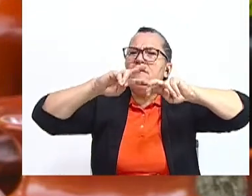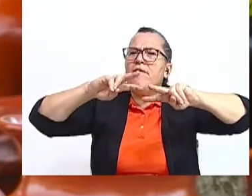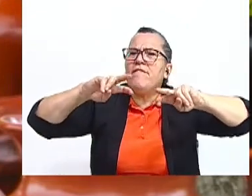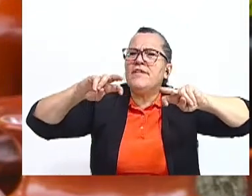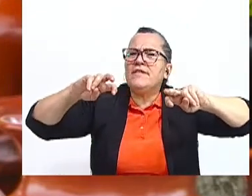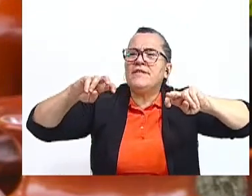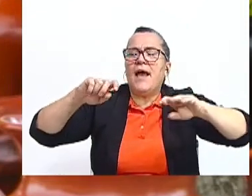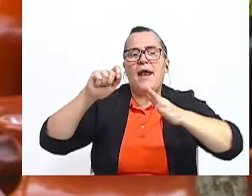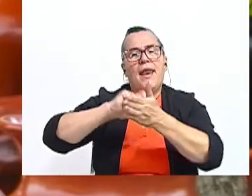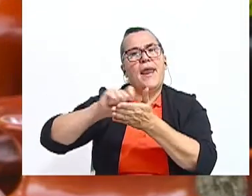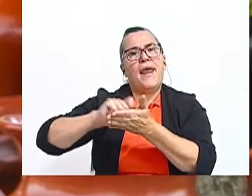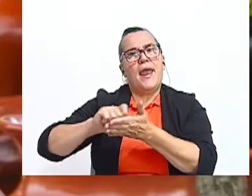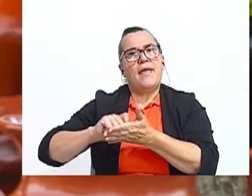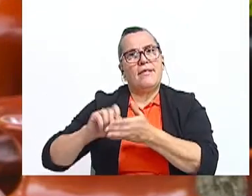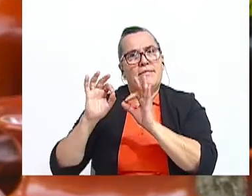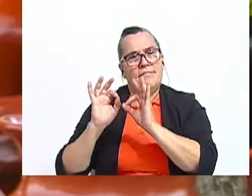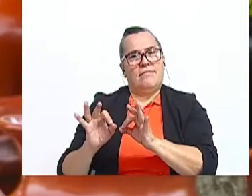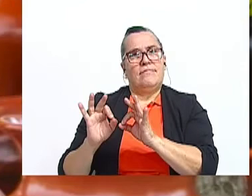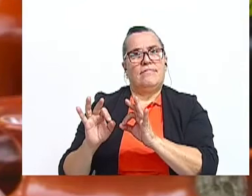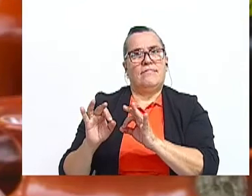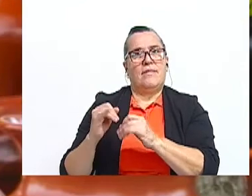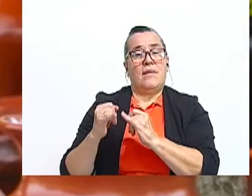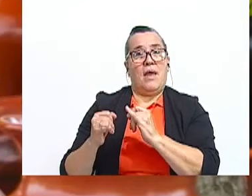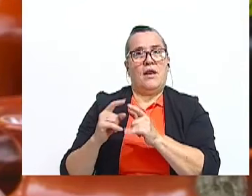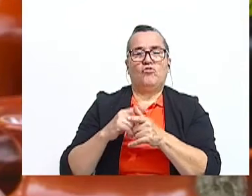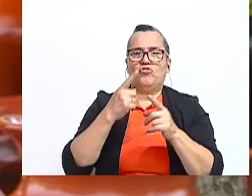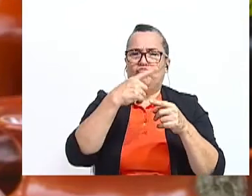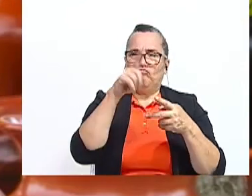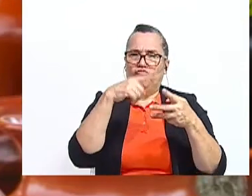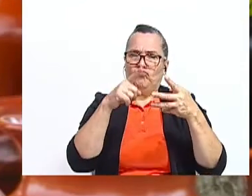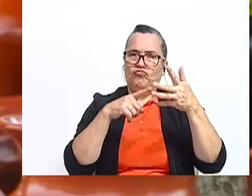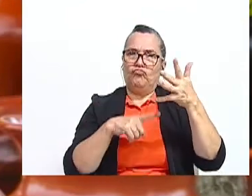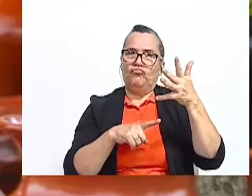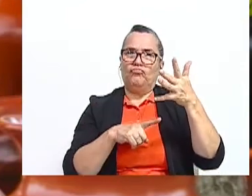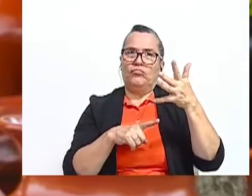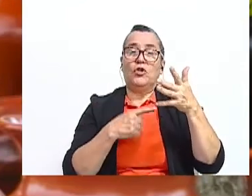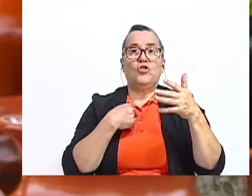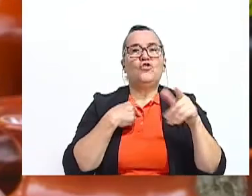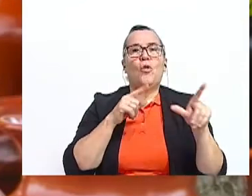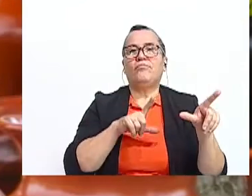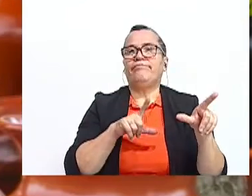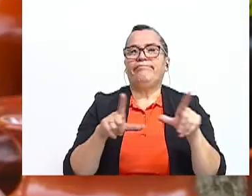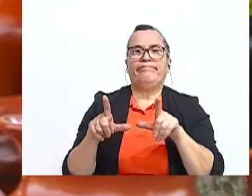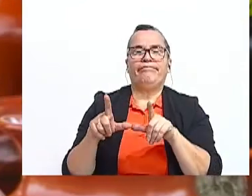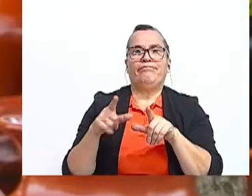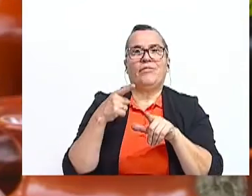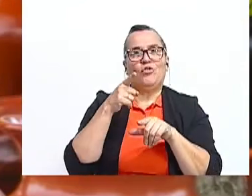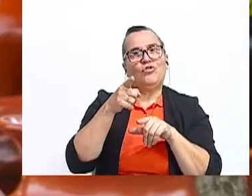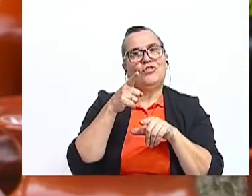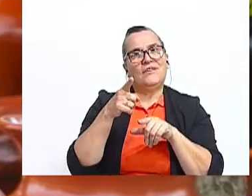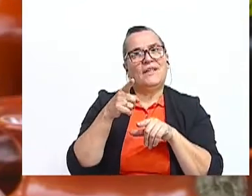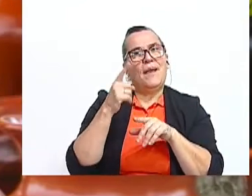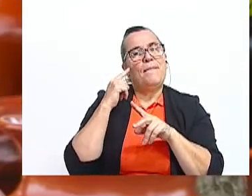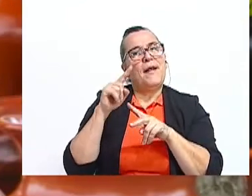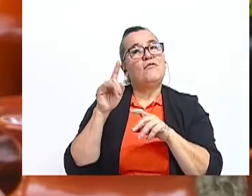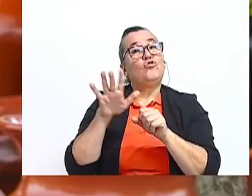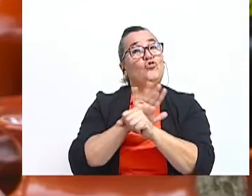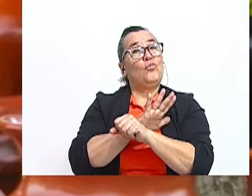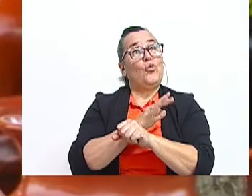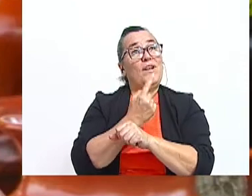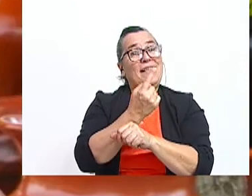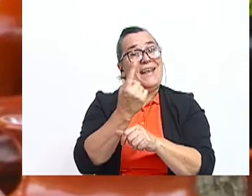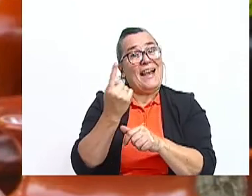edit, right, the paragraphs. So let's check our rubric I prepared for you, and let's check if you complete each one